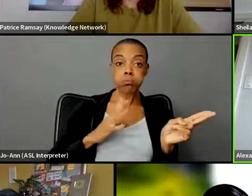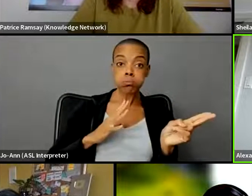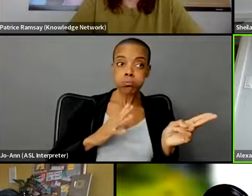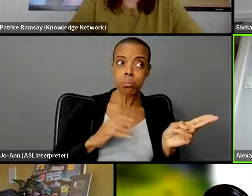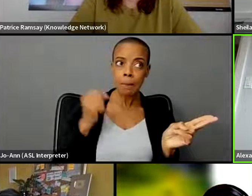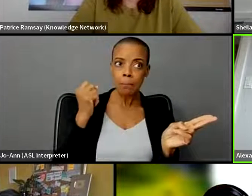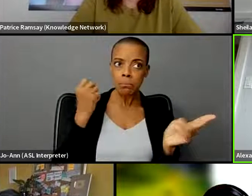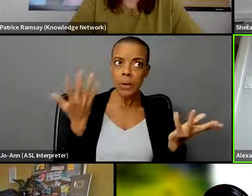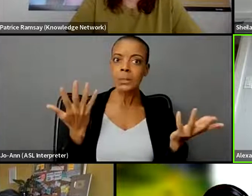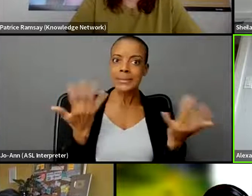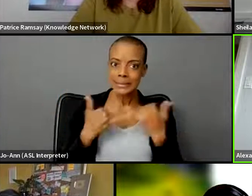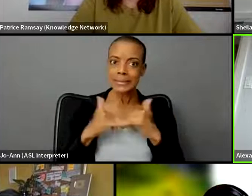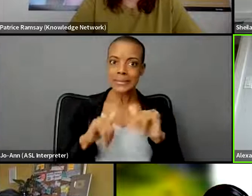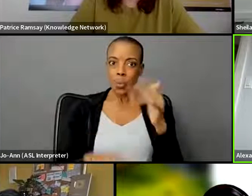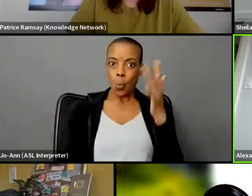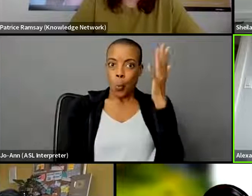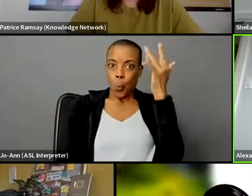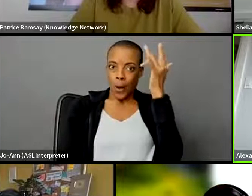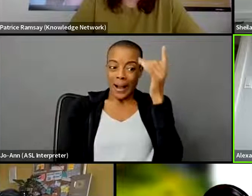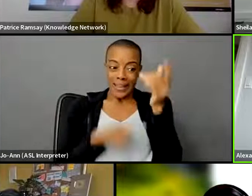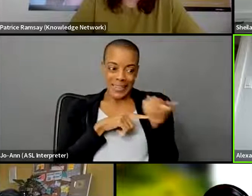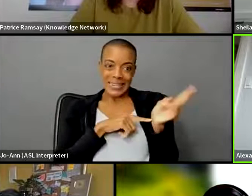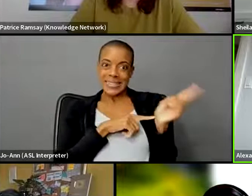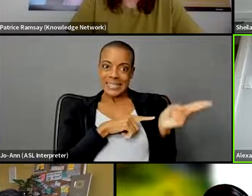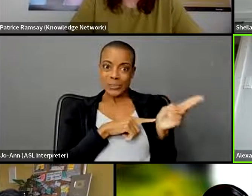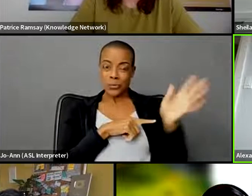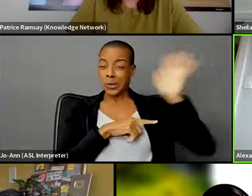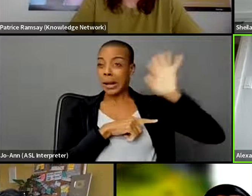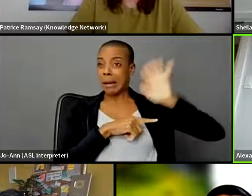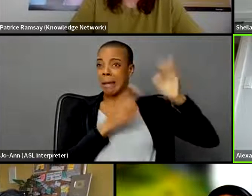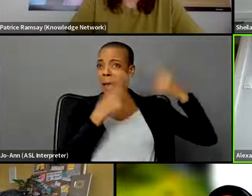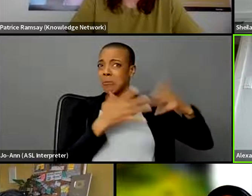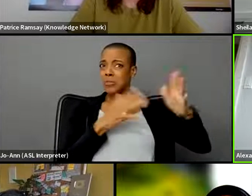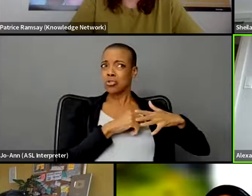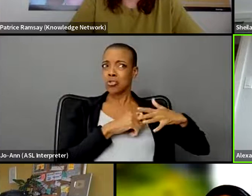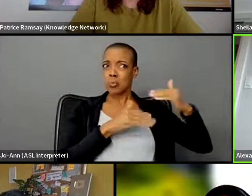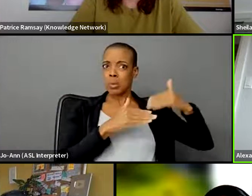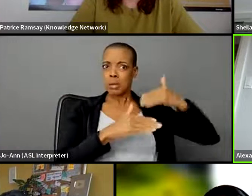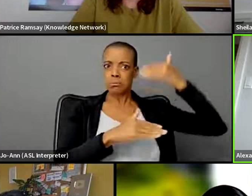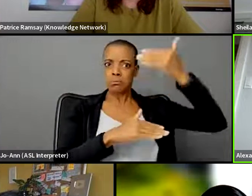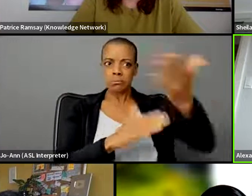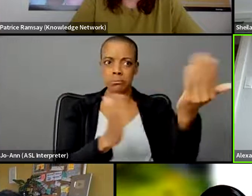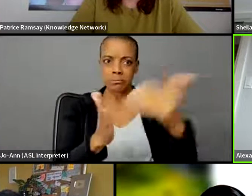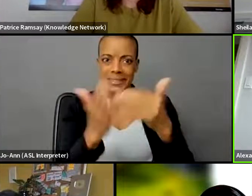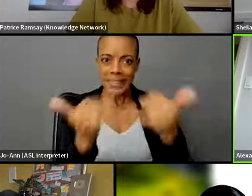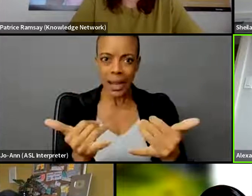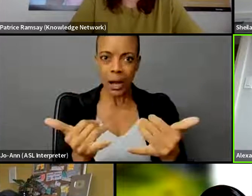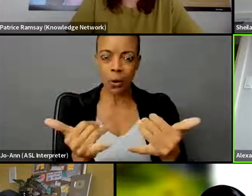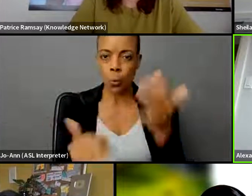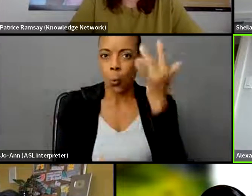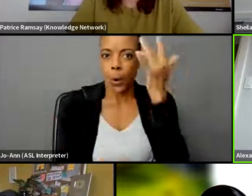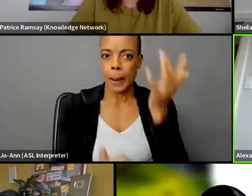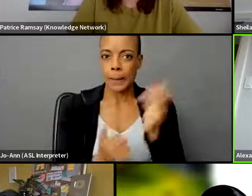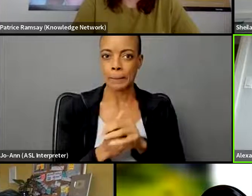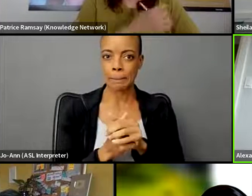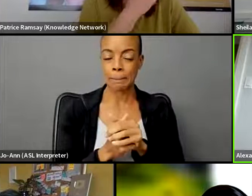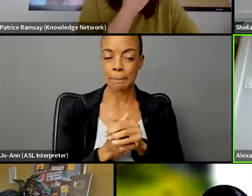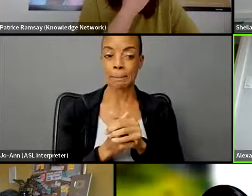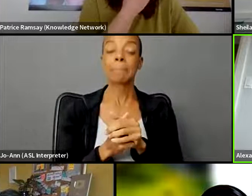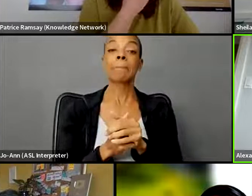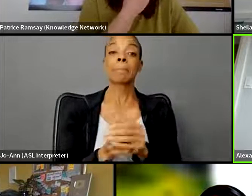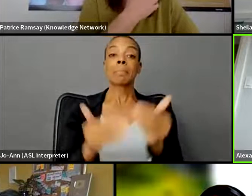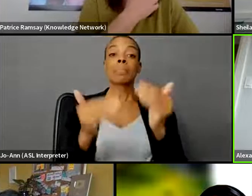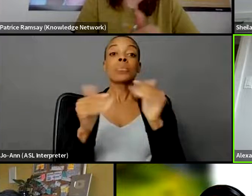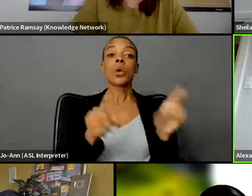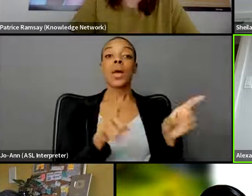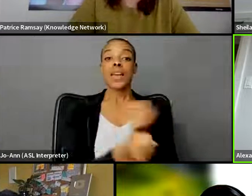this historical subject matter needs to be made right now. I'll also add that everything that we commission is funded through